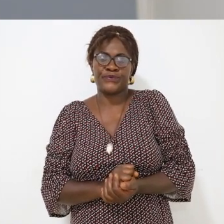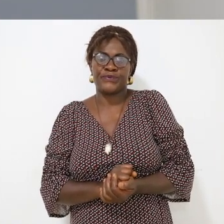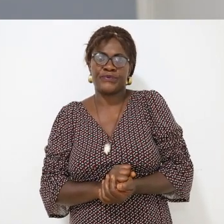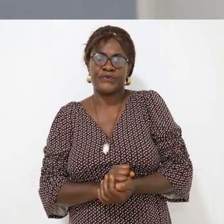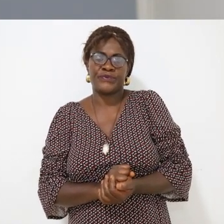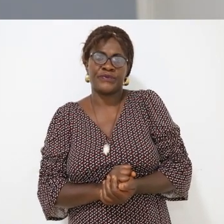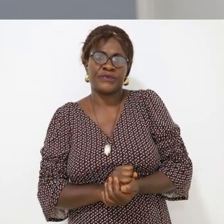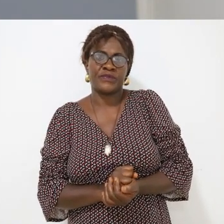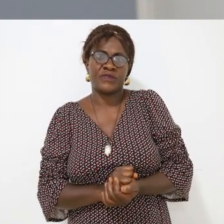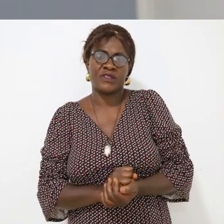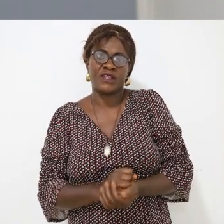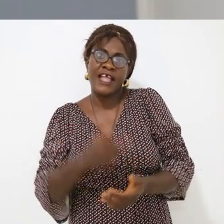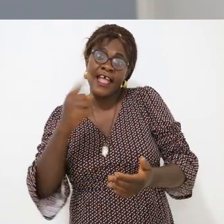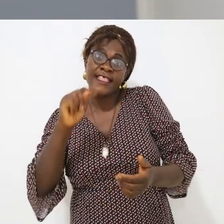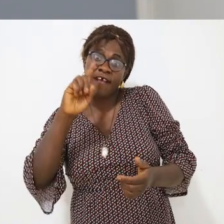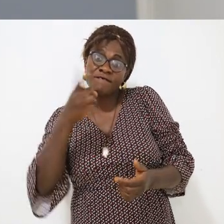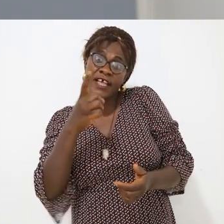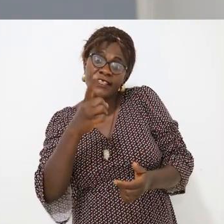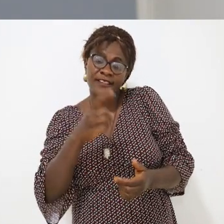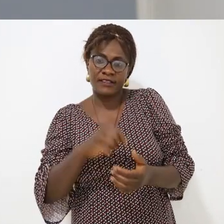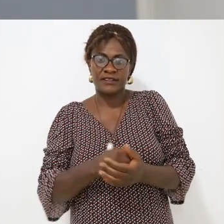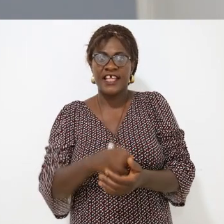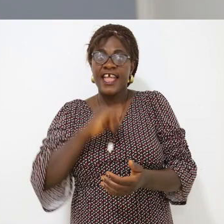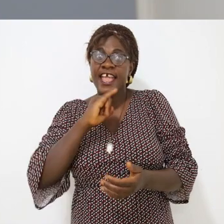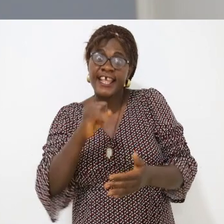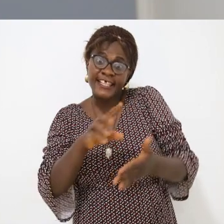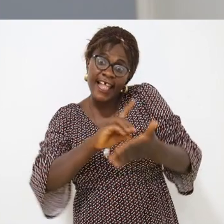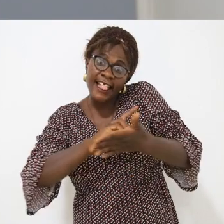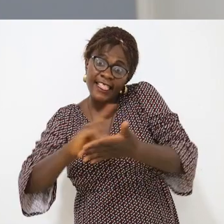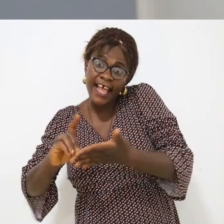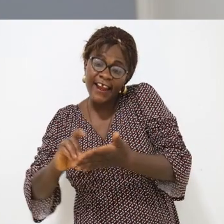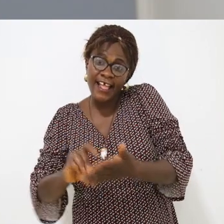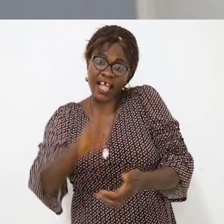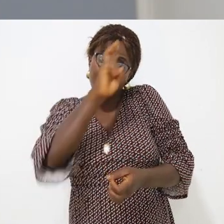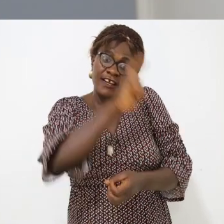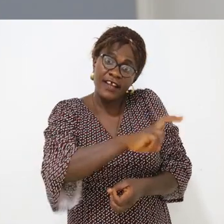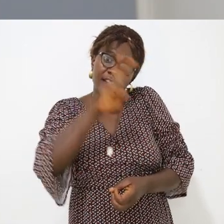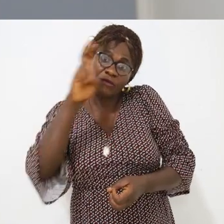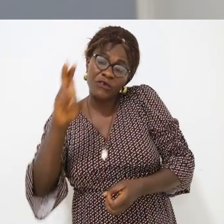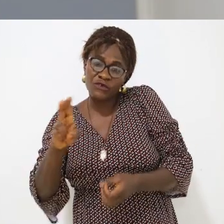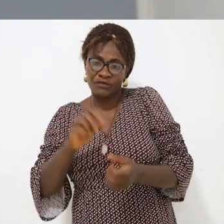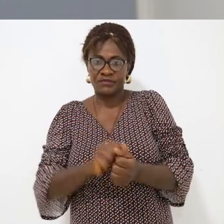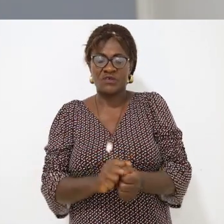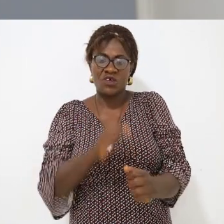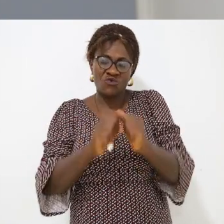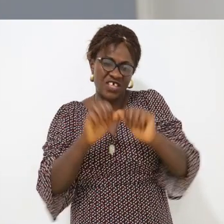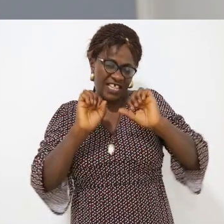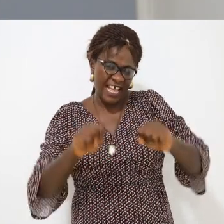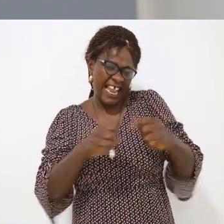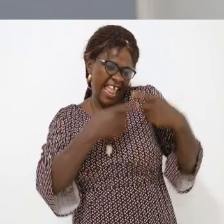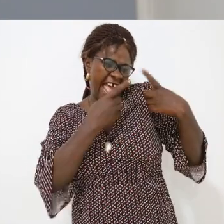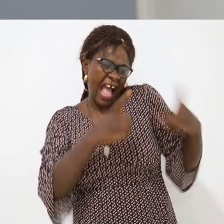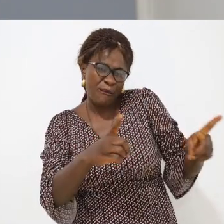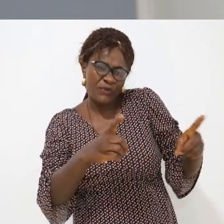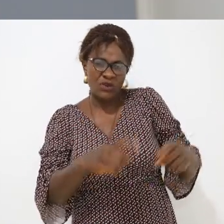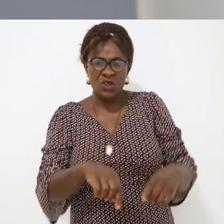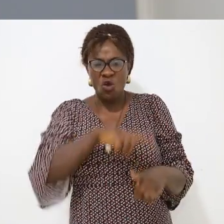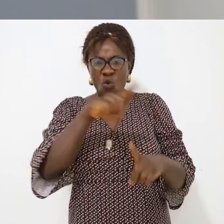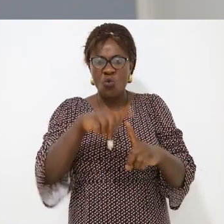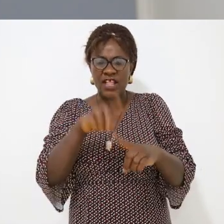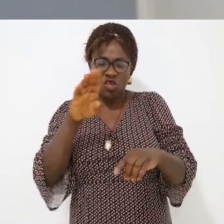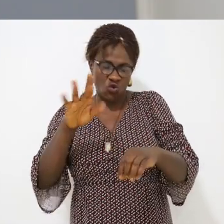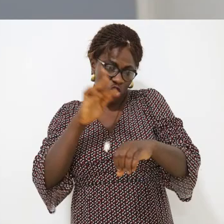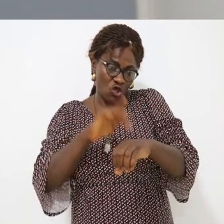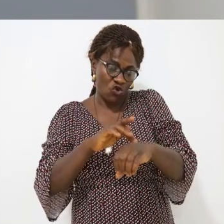COVID-19. The first one is direct transmission, which can occur when